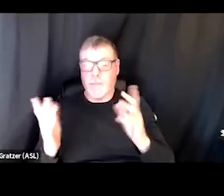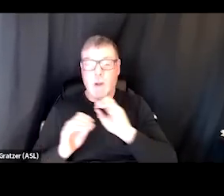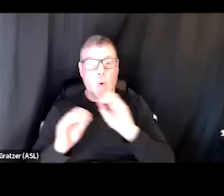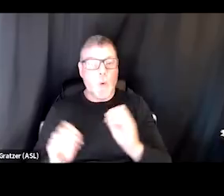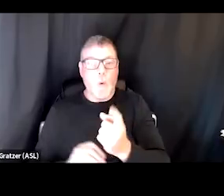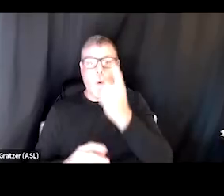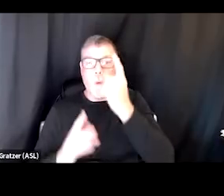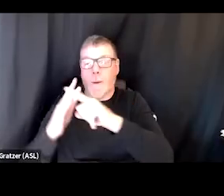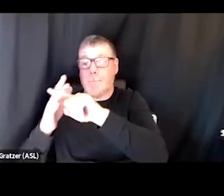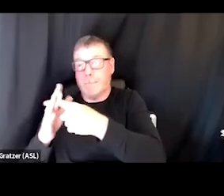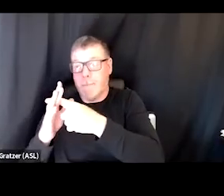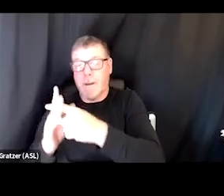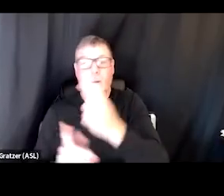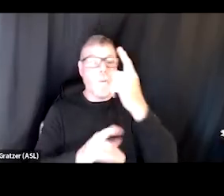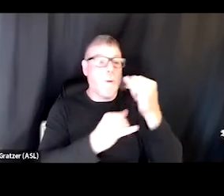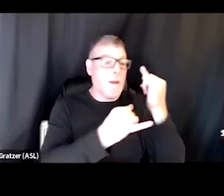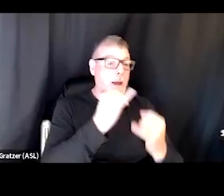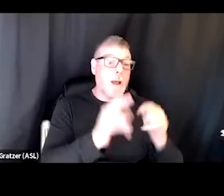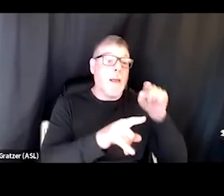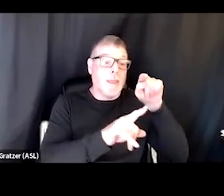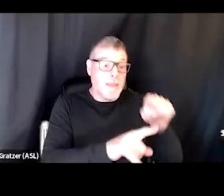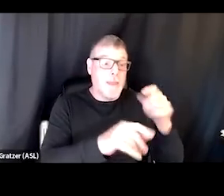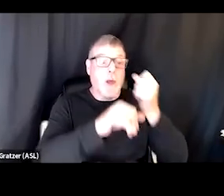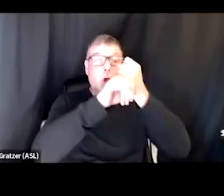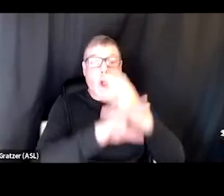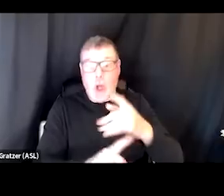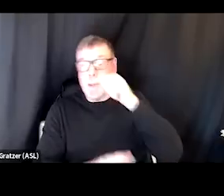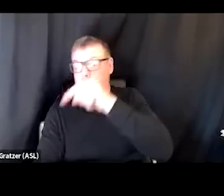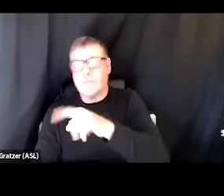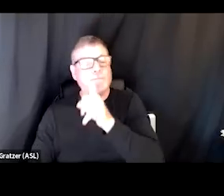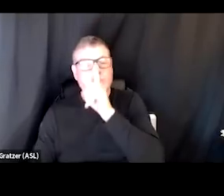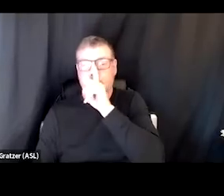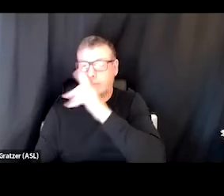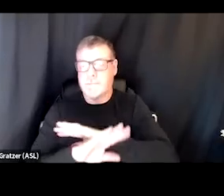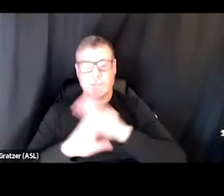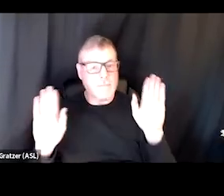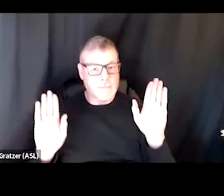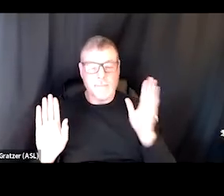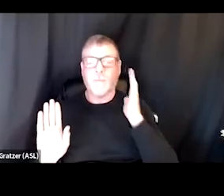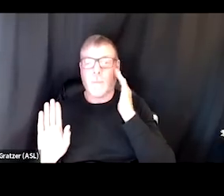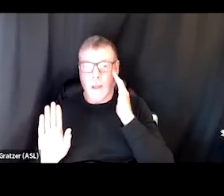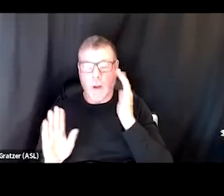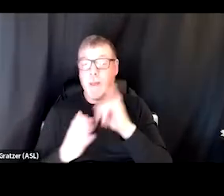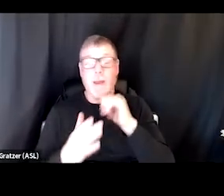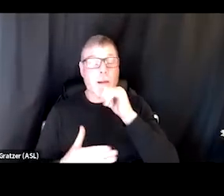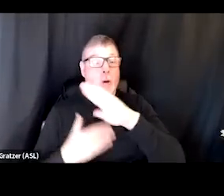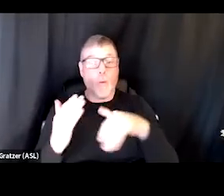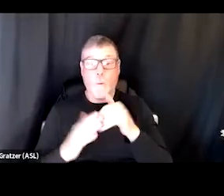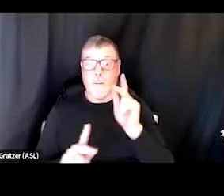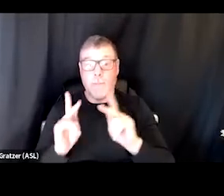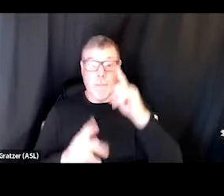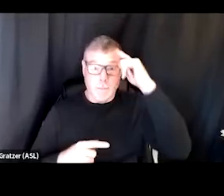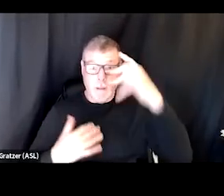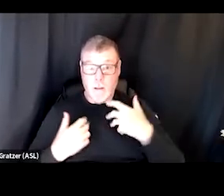one beginning and end. One is not the cause of the other exclusively. We know for a fact that not all people living with a mental